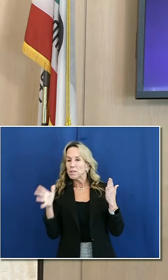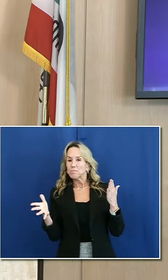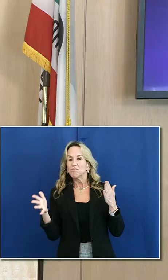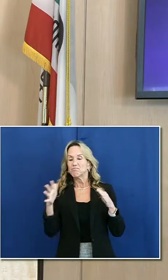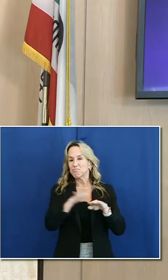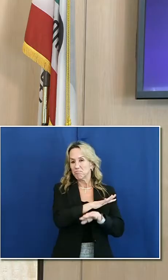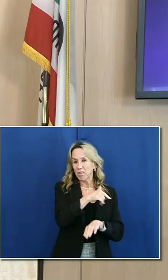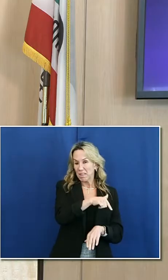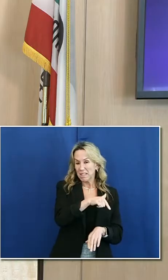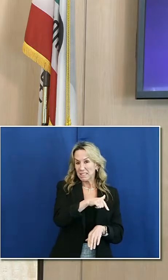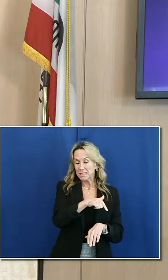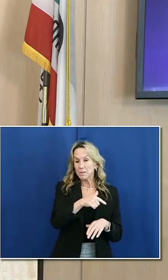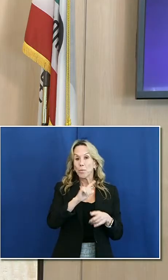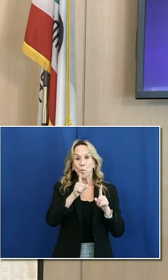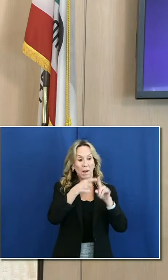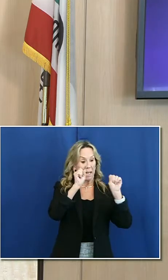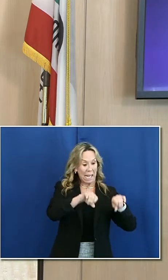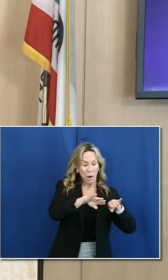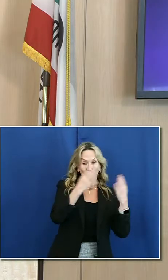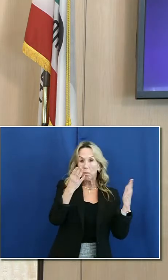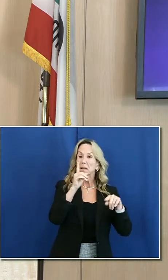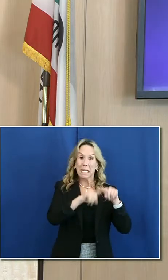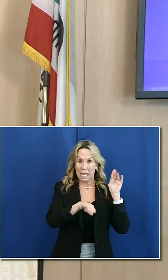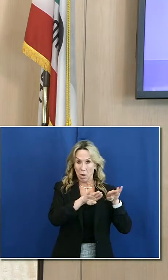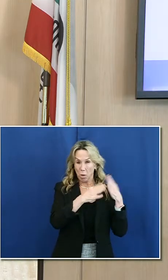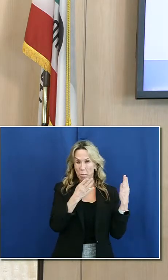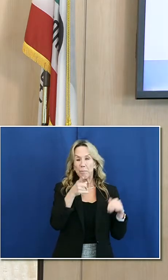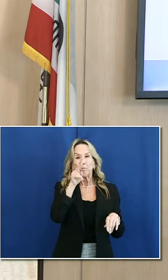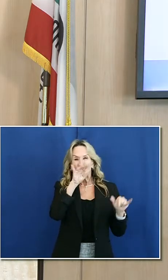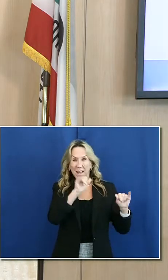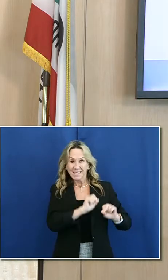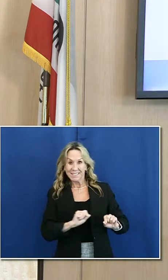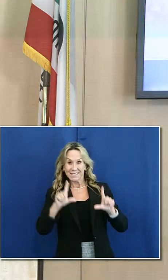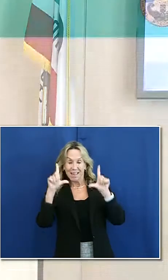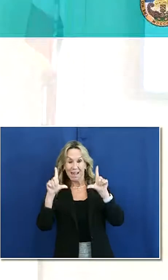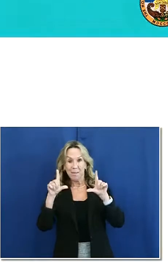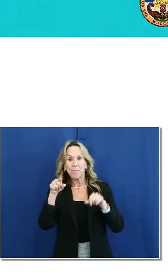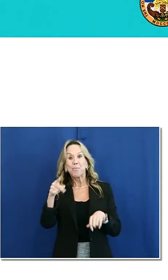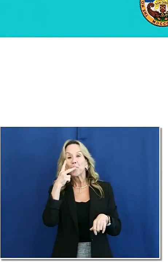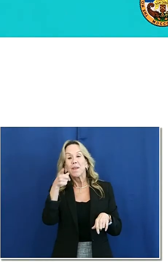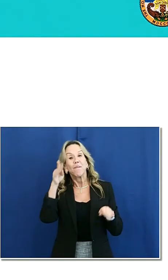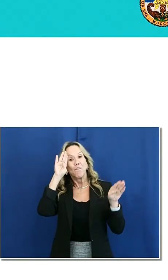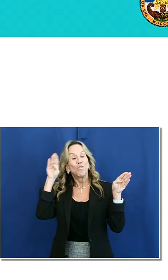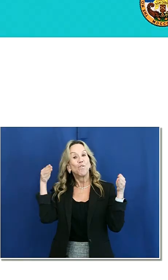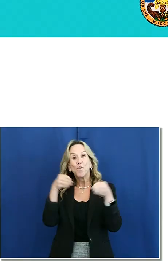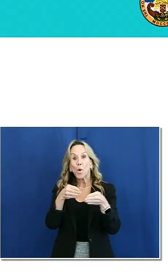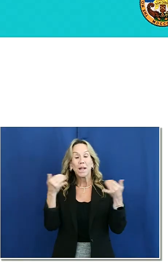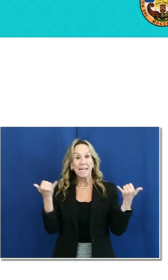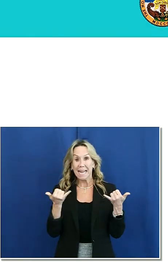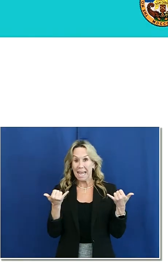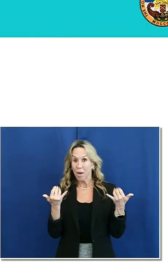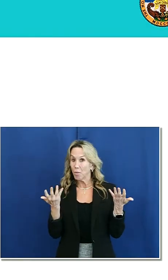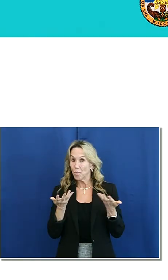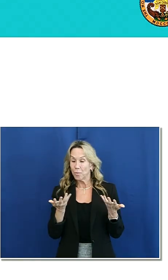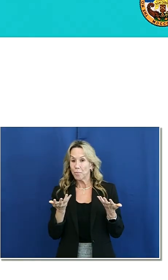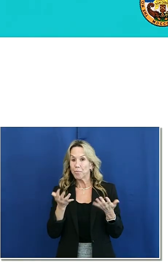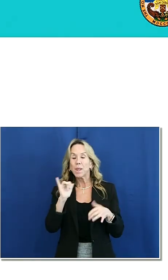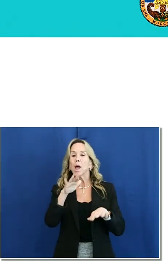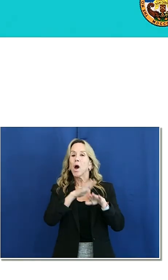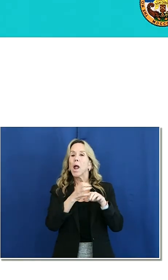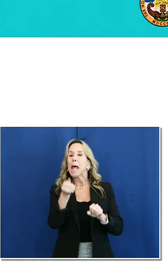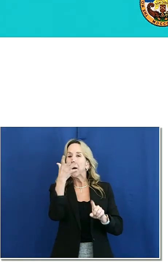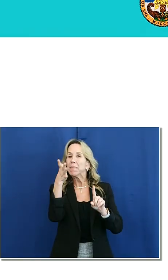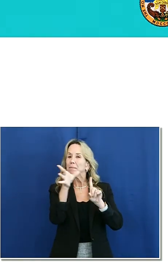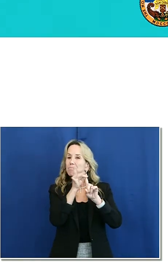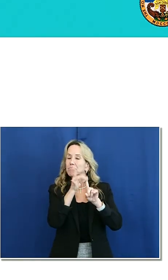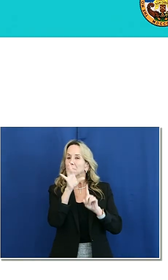open. If we can go to the next slide, the focus will now be on case